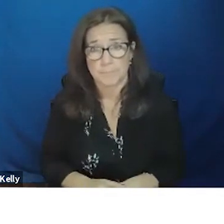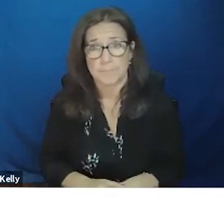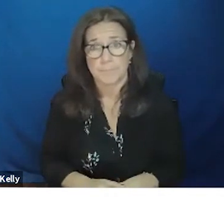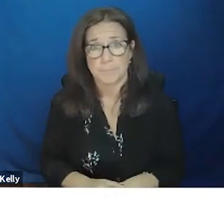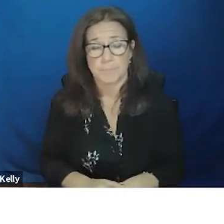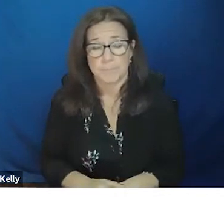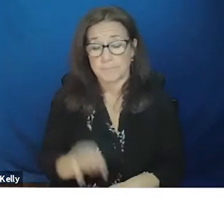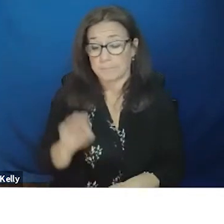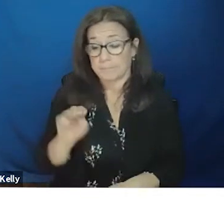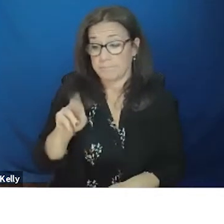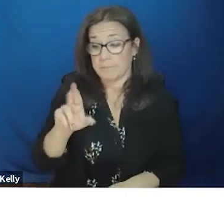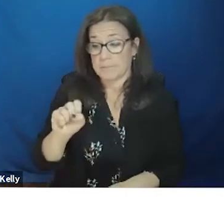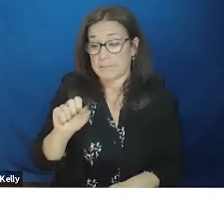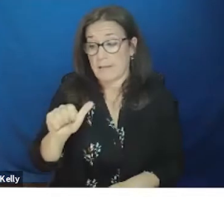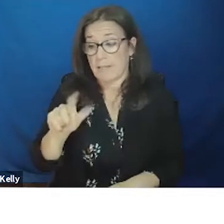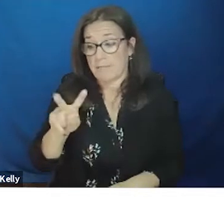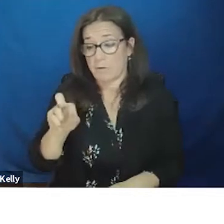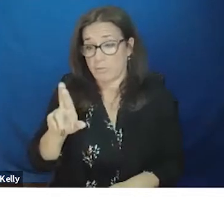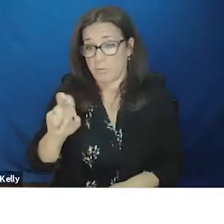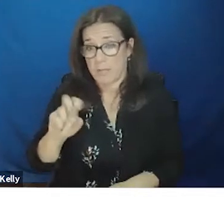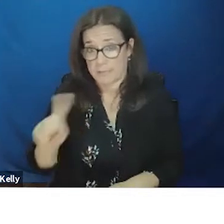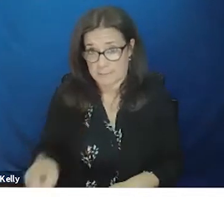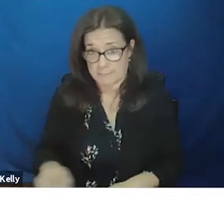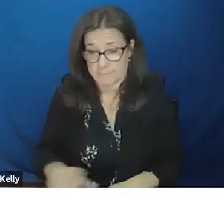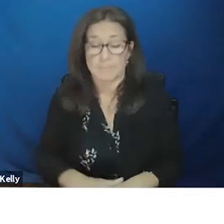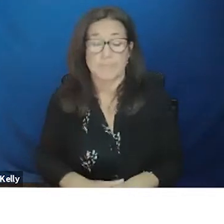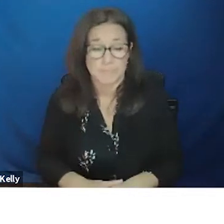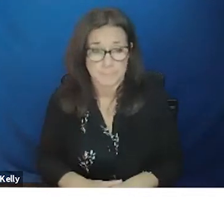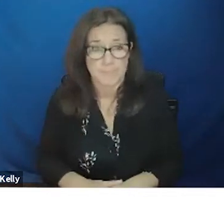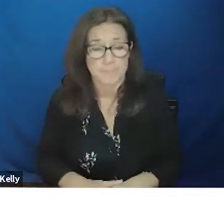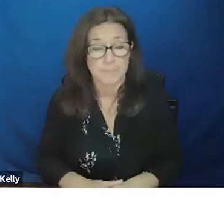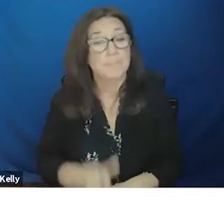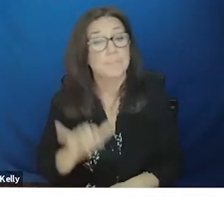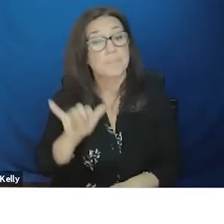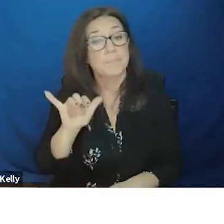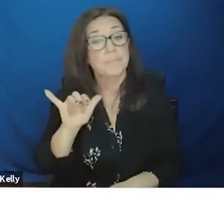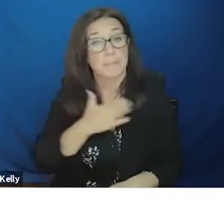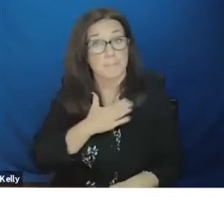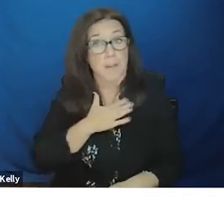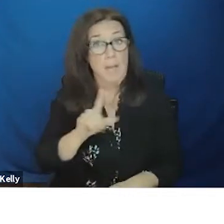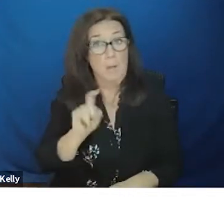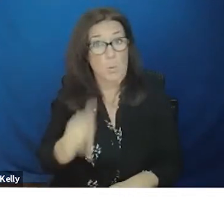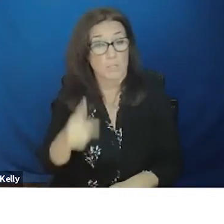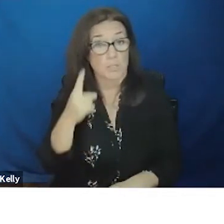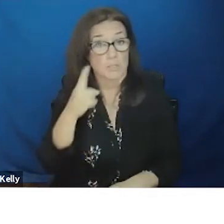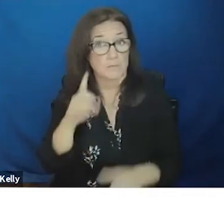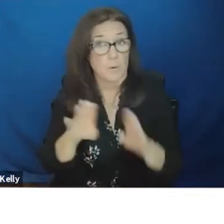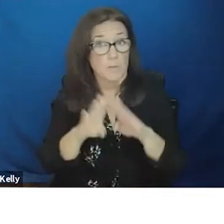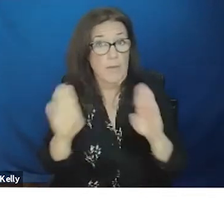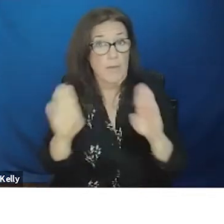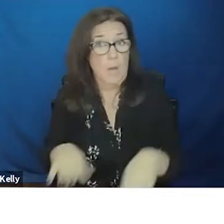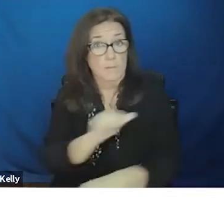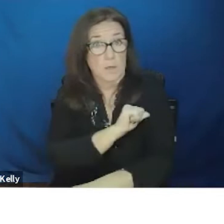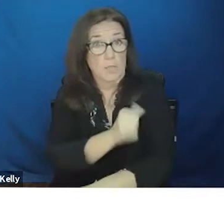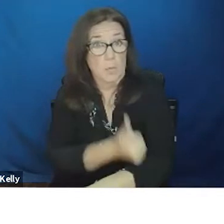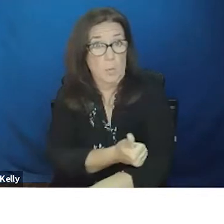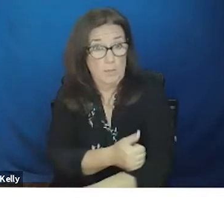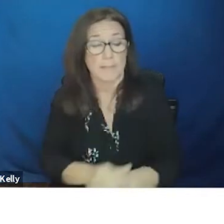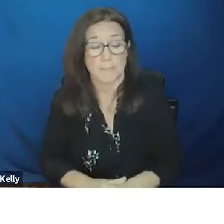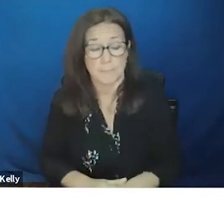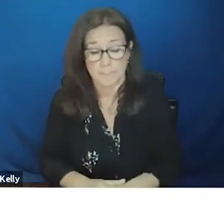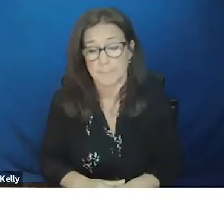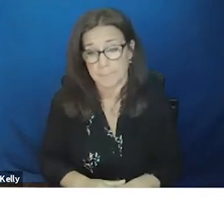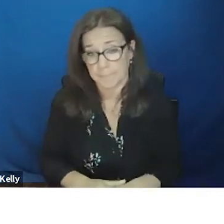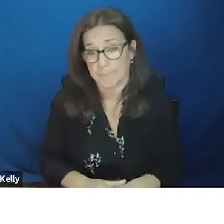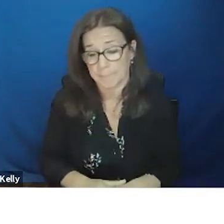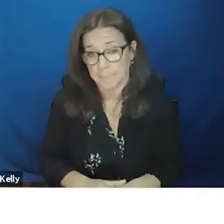Ms. Alvarez, please. This question is for the Housing Authority. You mentioned that